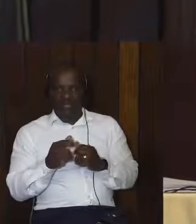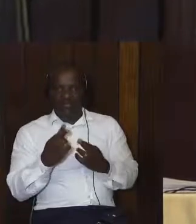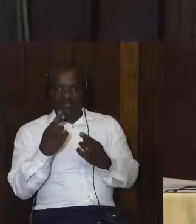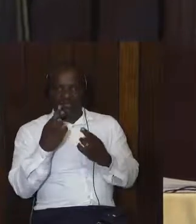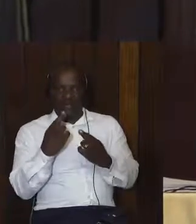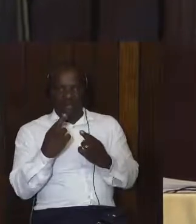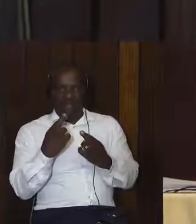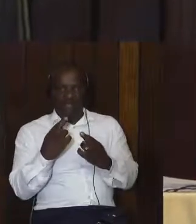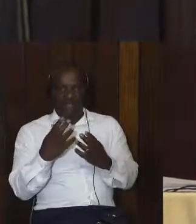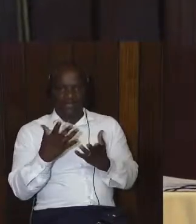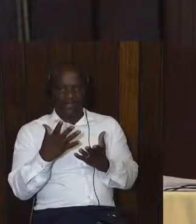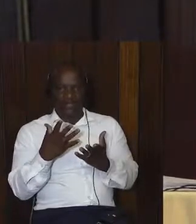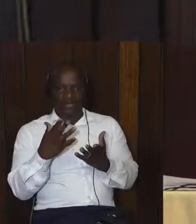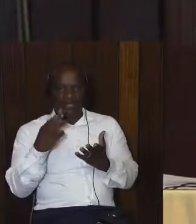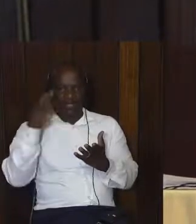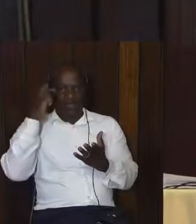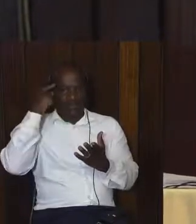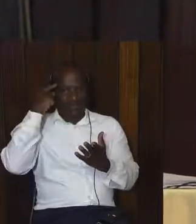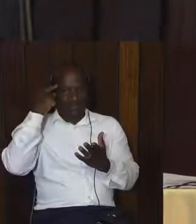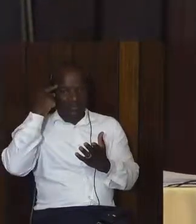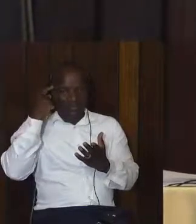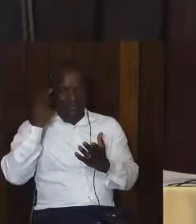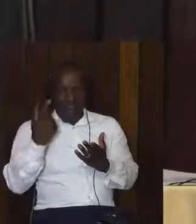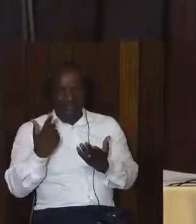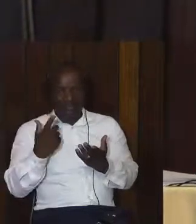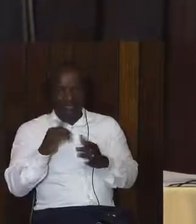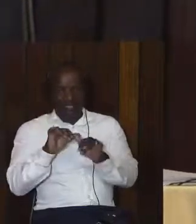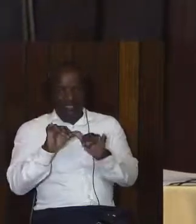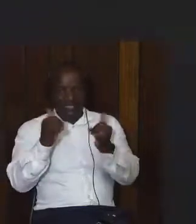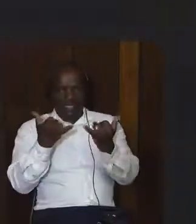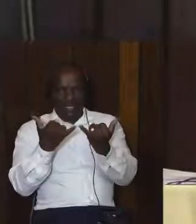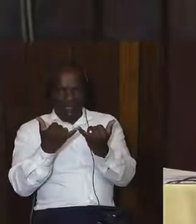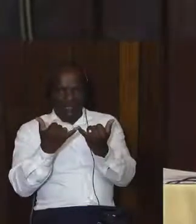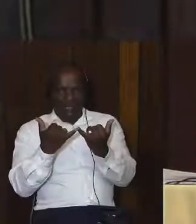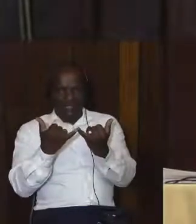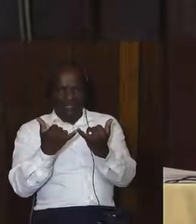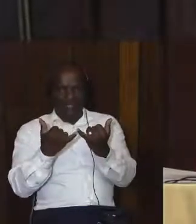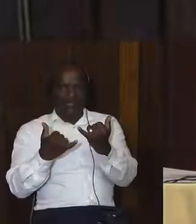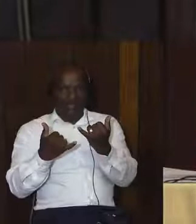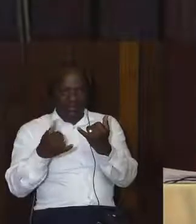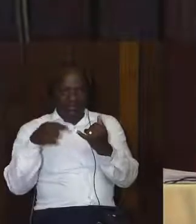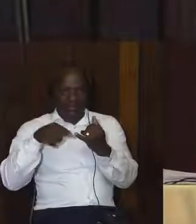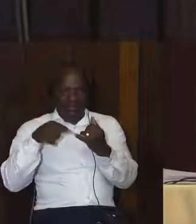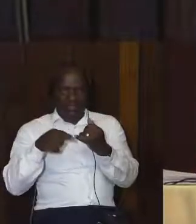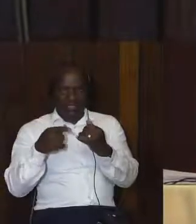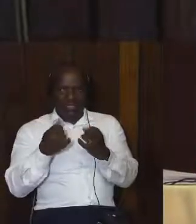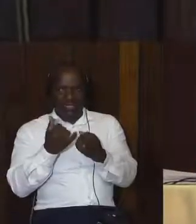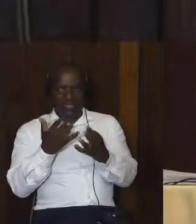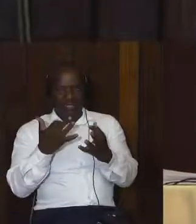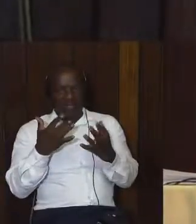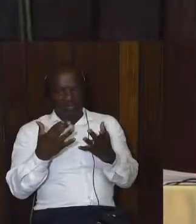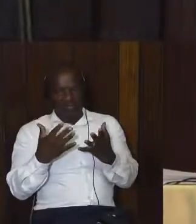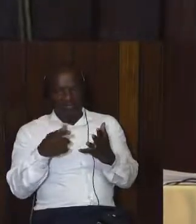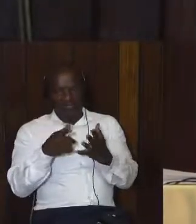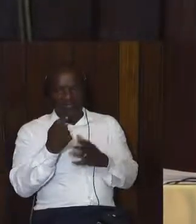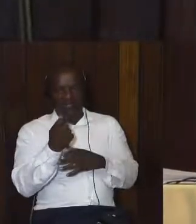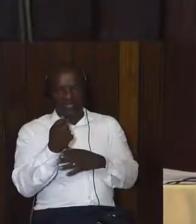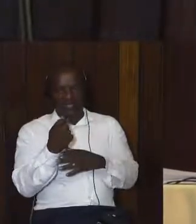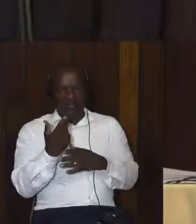ask it in this platform. That company that is contracted in terms of the cost, how much are we looking